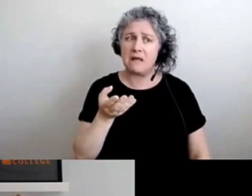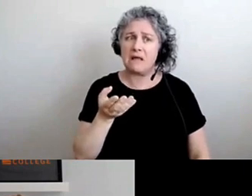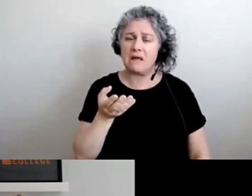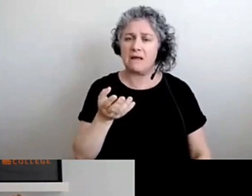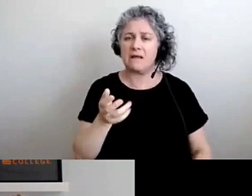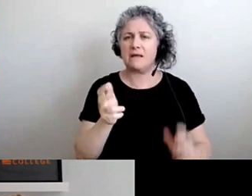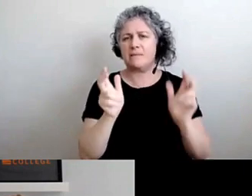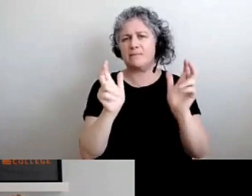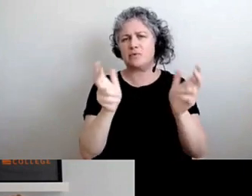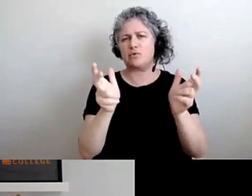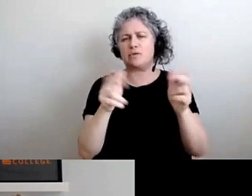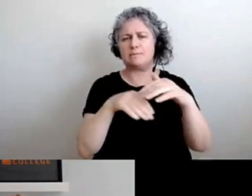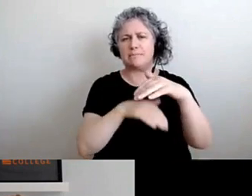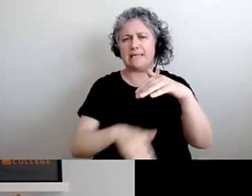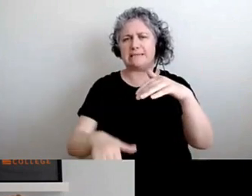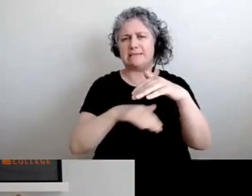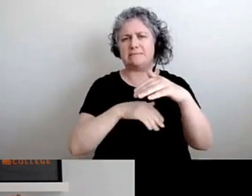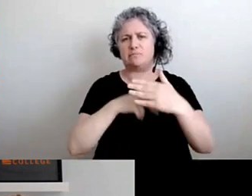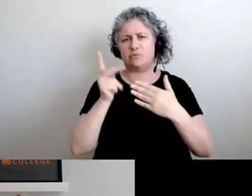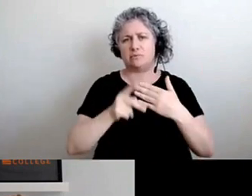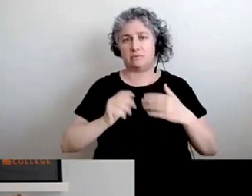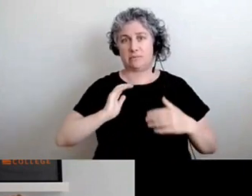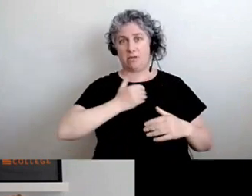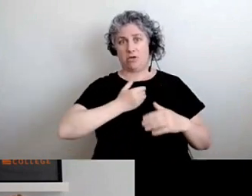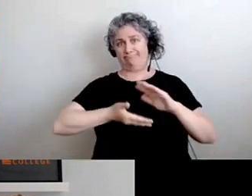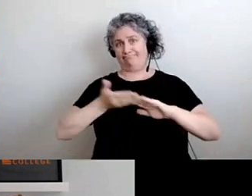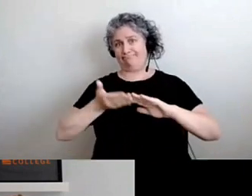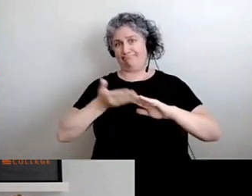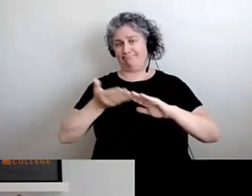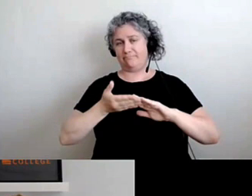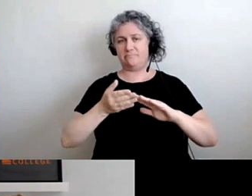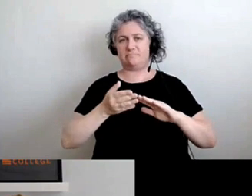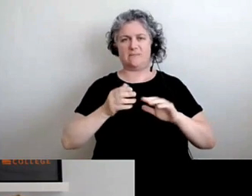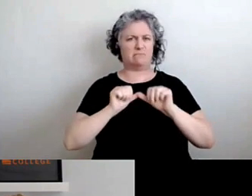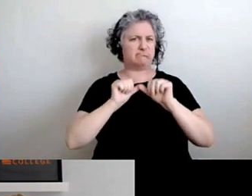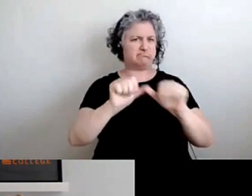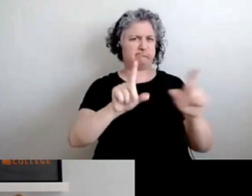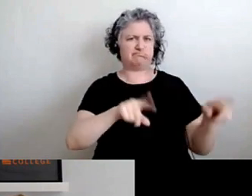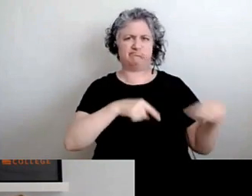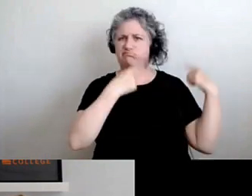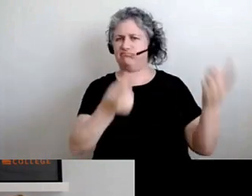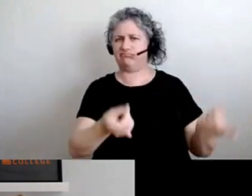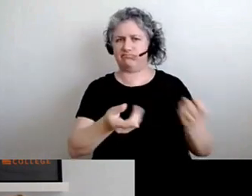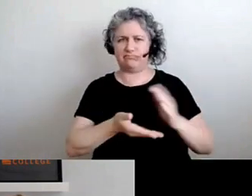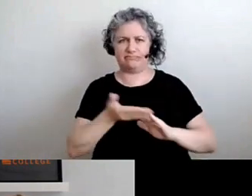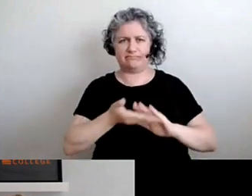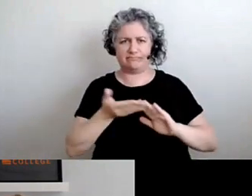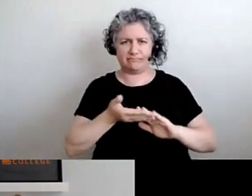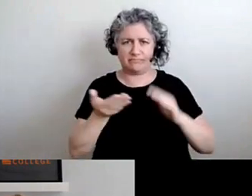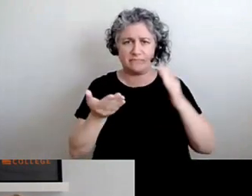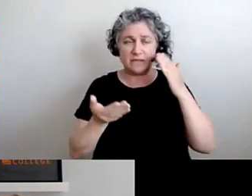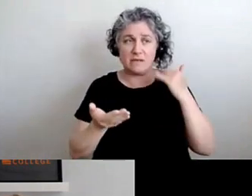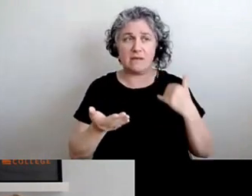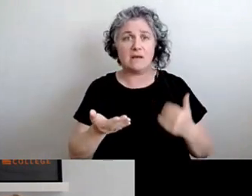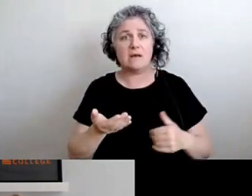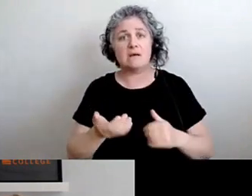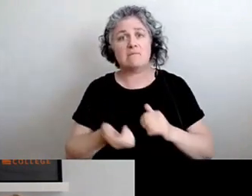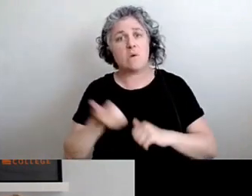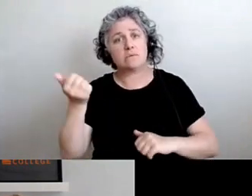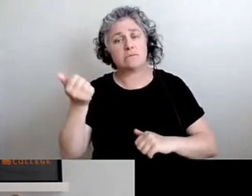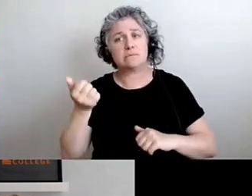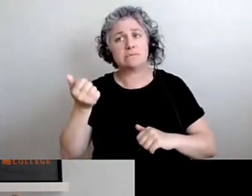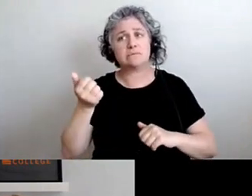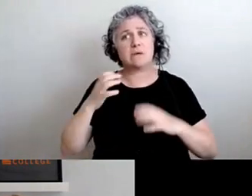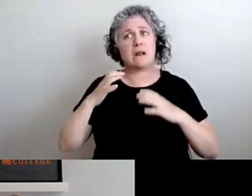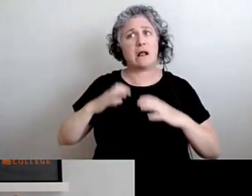computer basics program that we run here is actually one of our staples, and most of our clients are